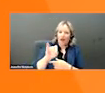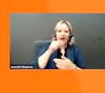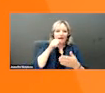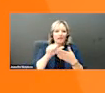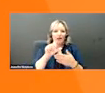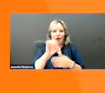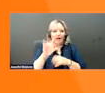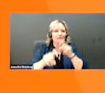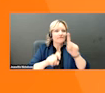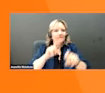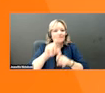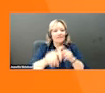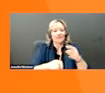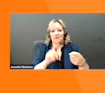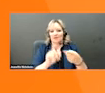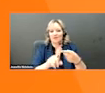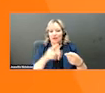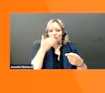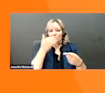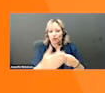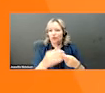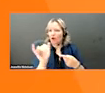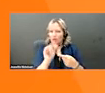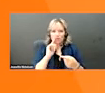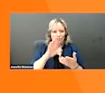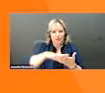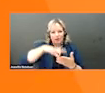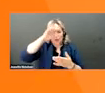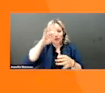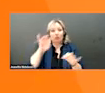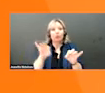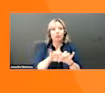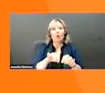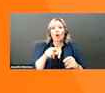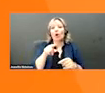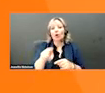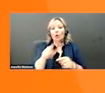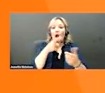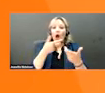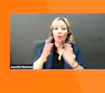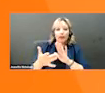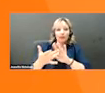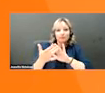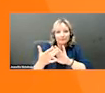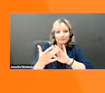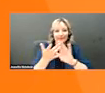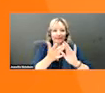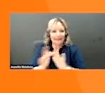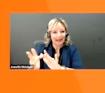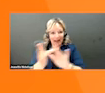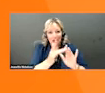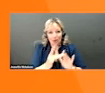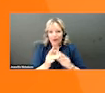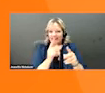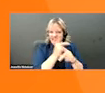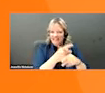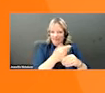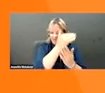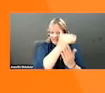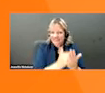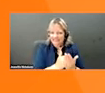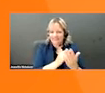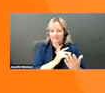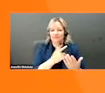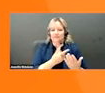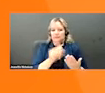them. And another takeaway for me was, you know, keeping those connections and those people in your network. I've known Barbara for quite some time, so it's been wonderful to welcome you